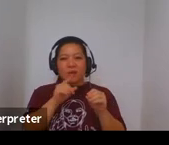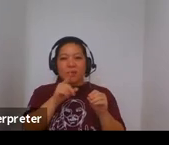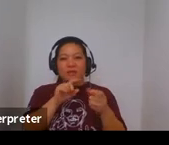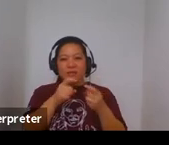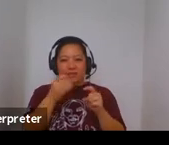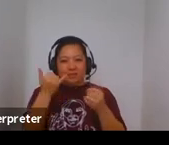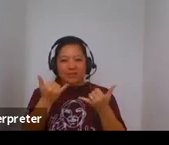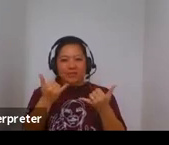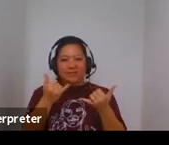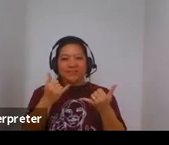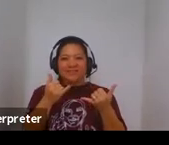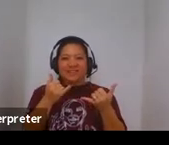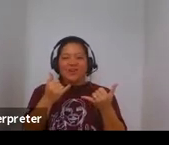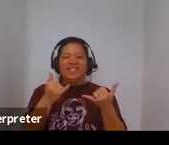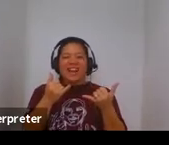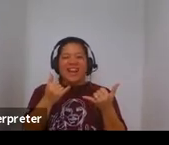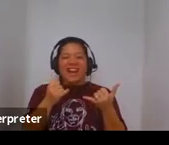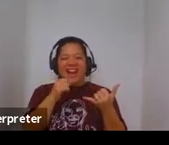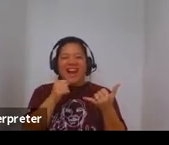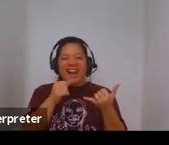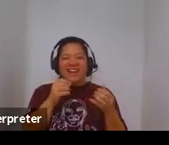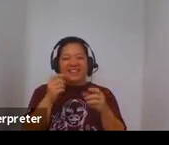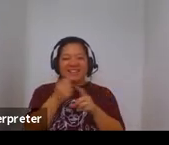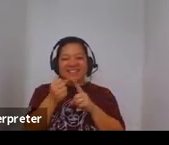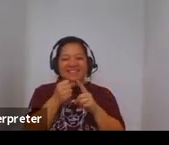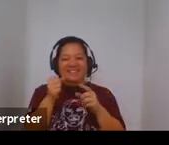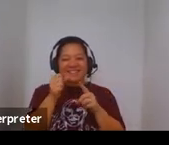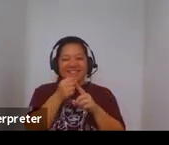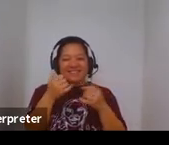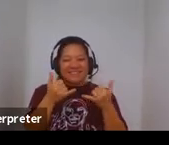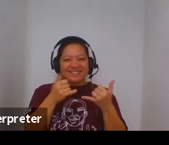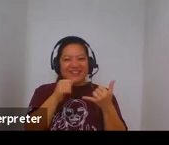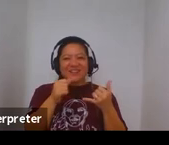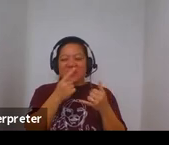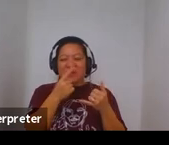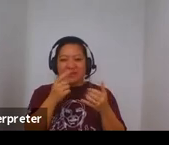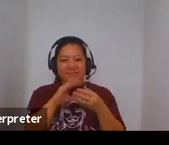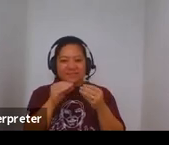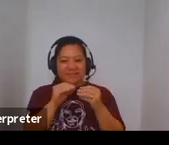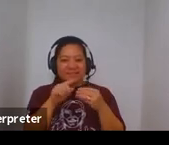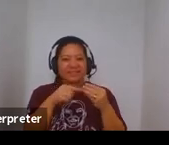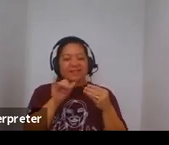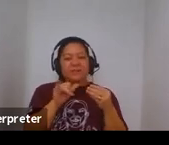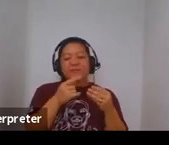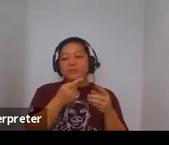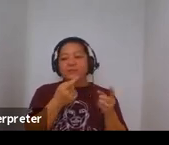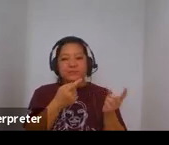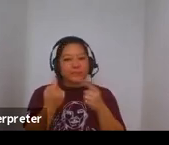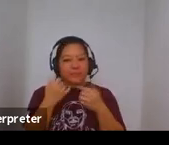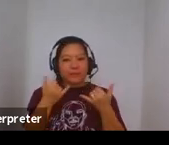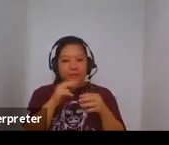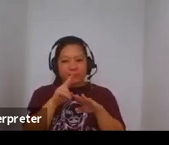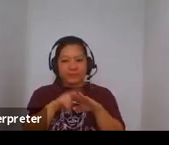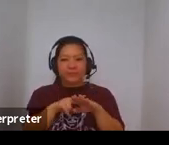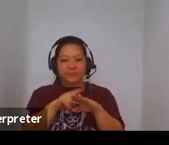change. In my work in child sexual abuse, one of the stories I come back to is the